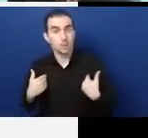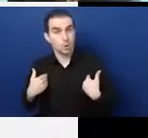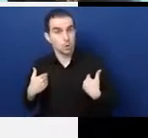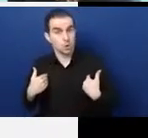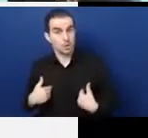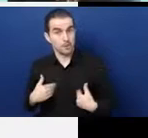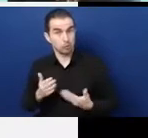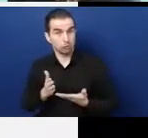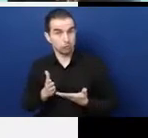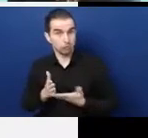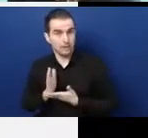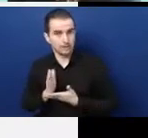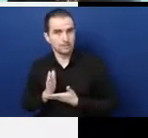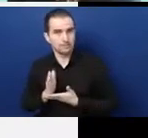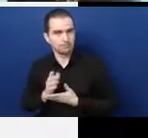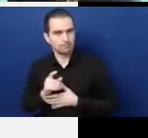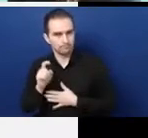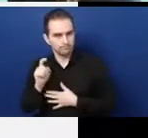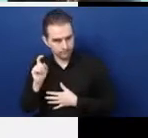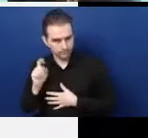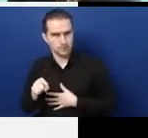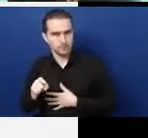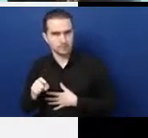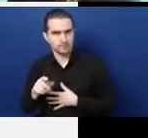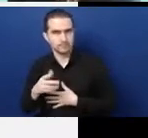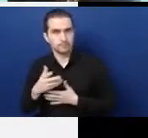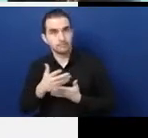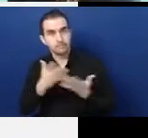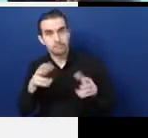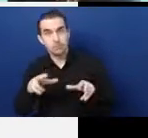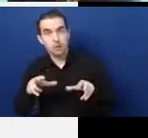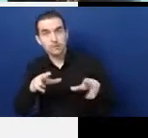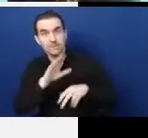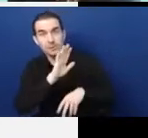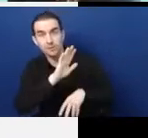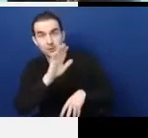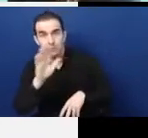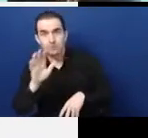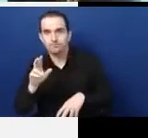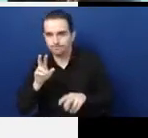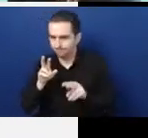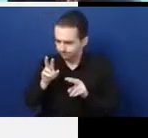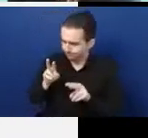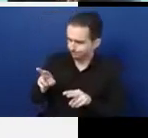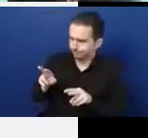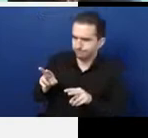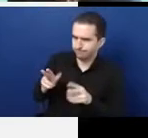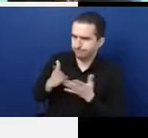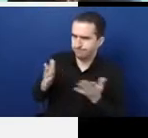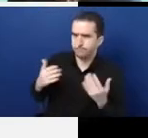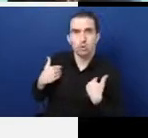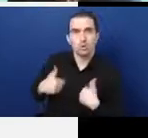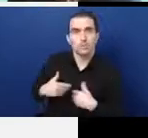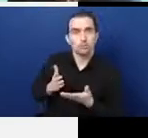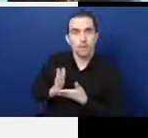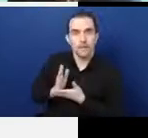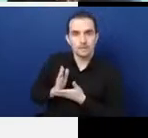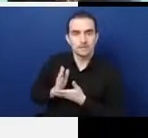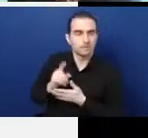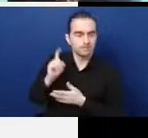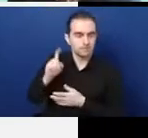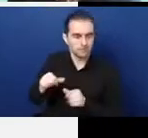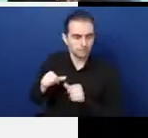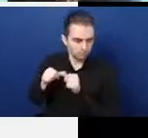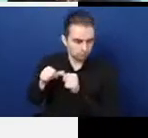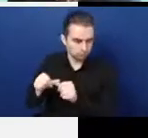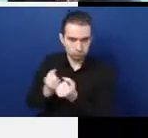provide budget to support reporting and investigation and follow up on cases of abuses. You find that